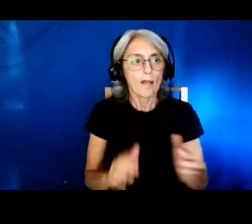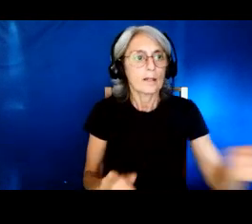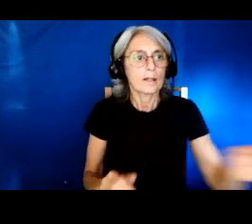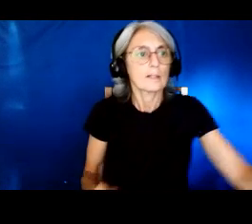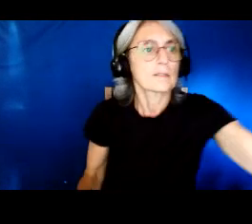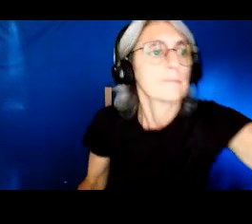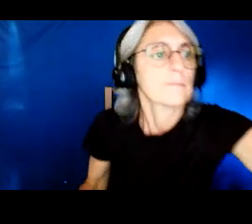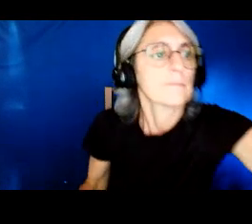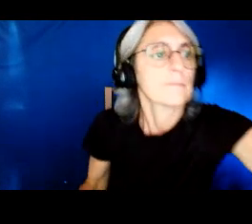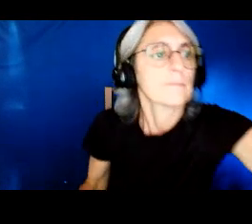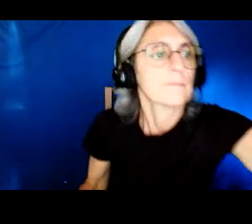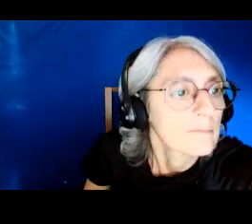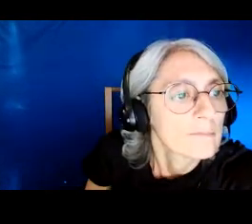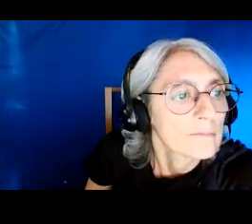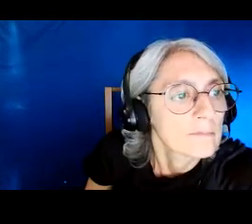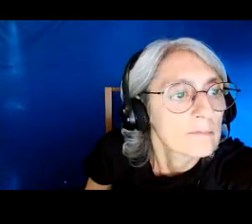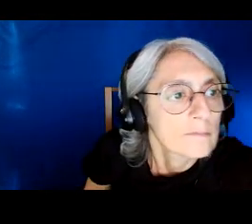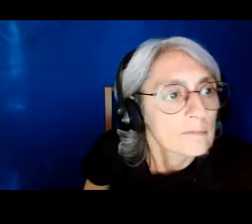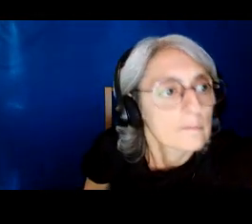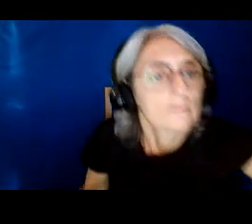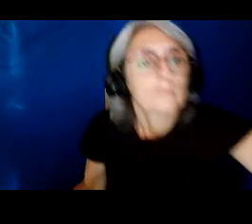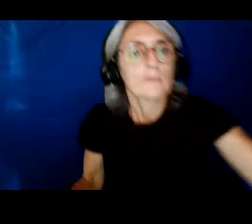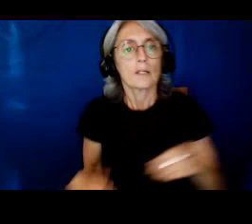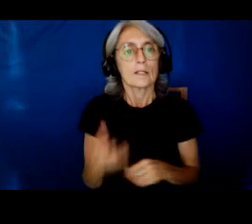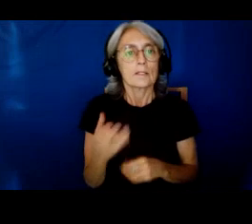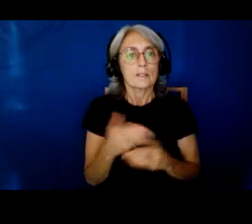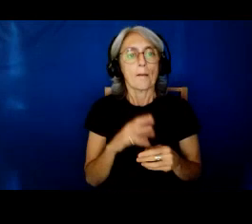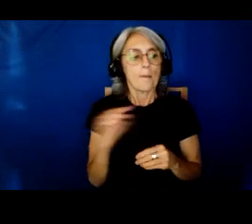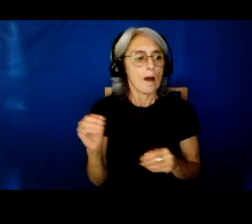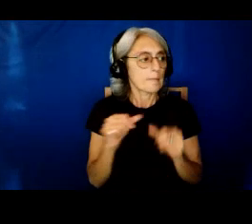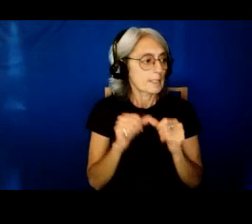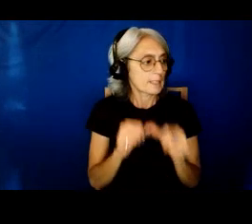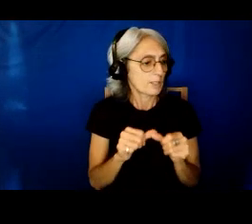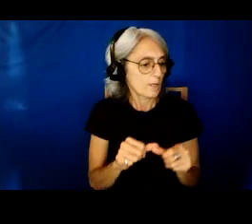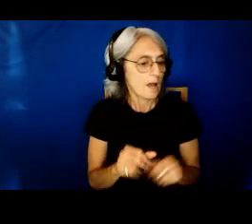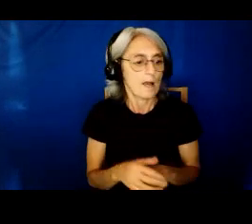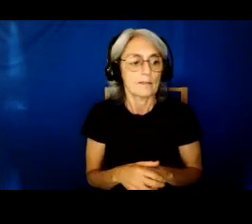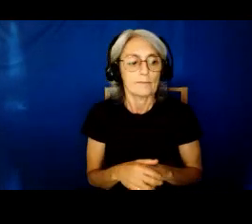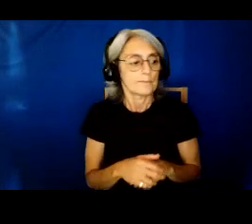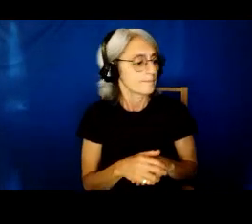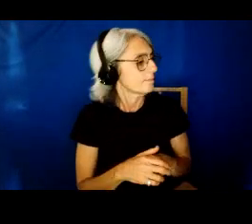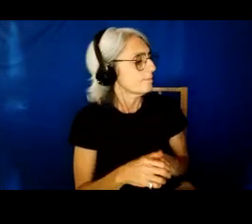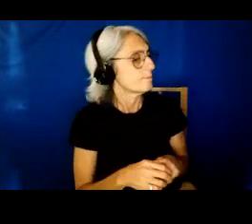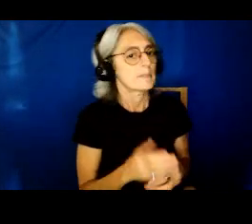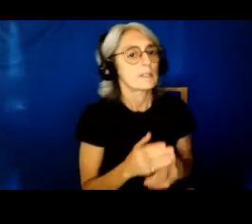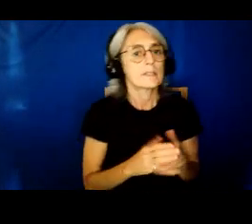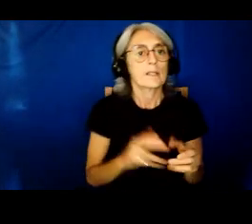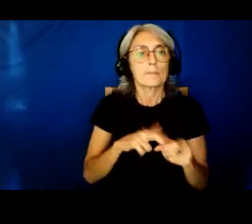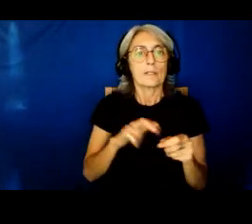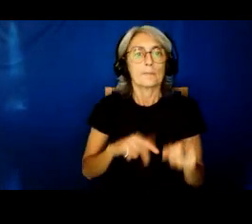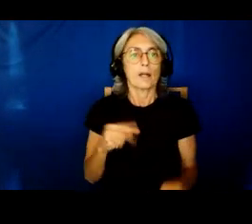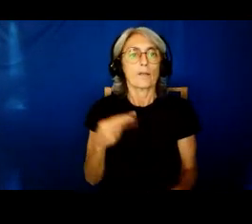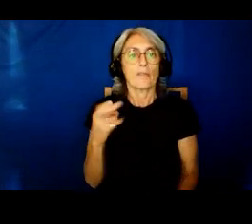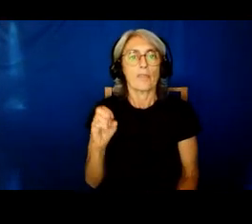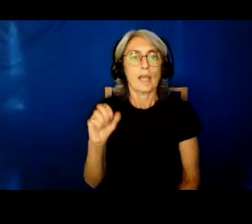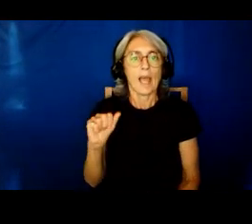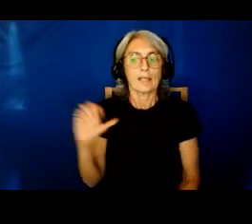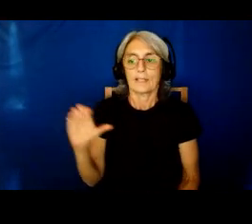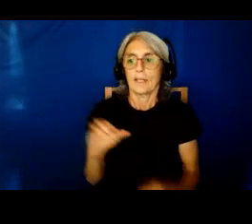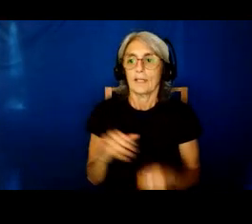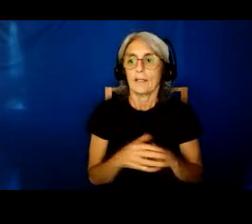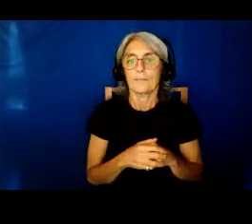have continued on and some that have stepped out of the AC, but they contributed a lot,